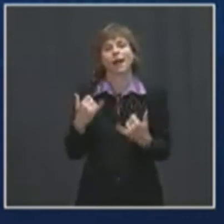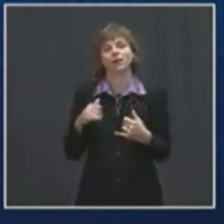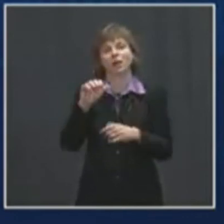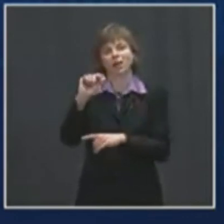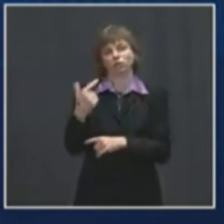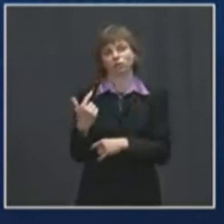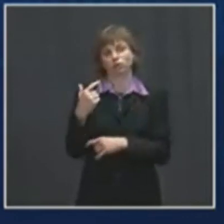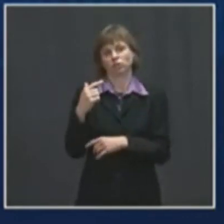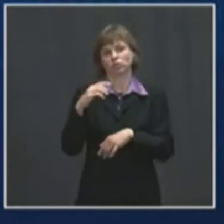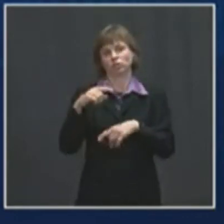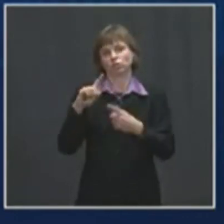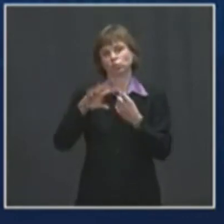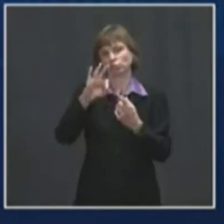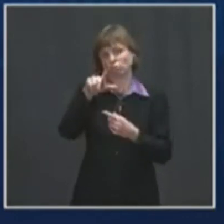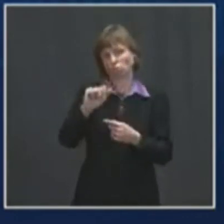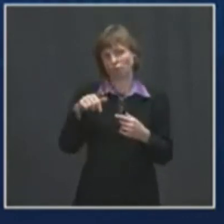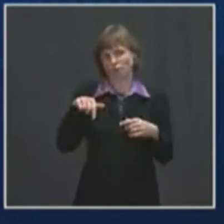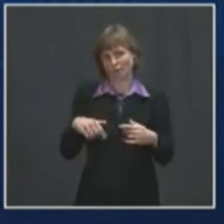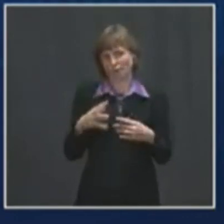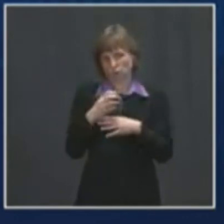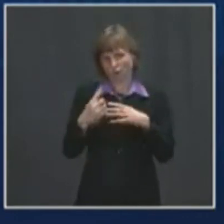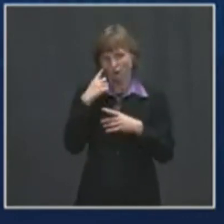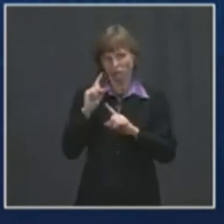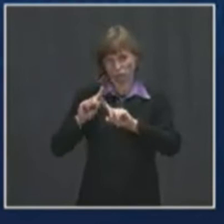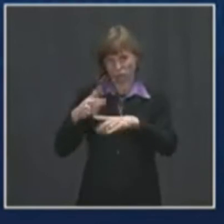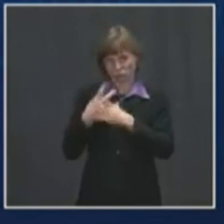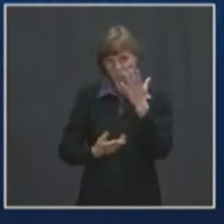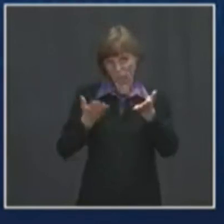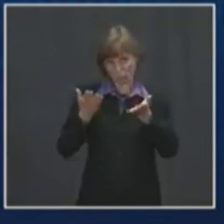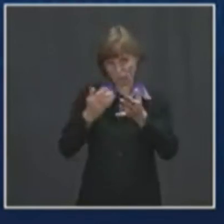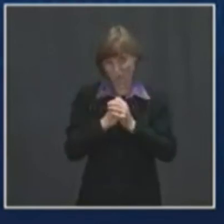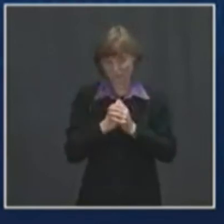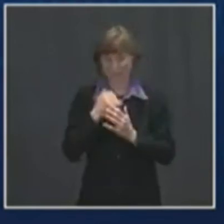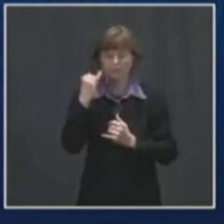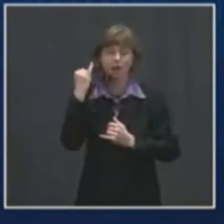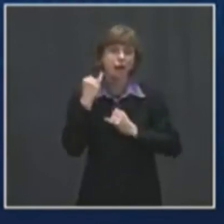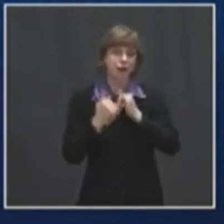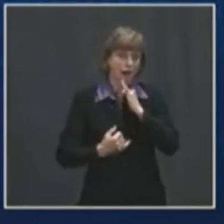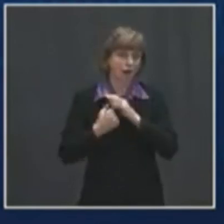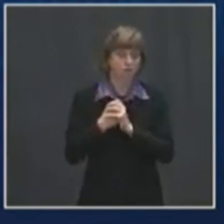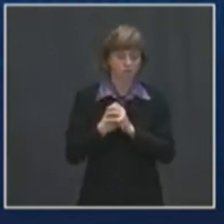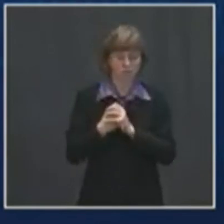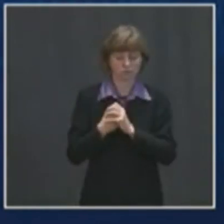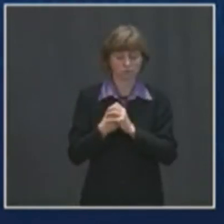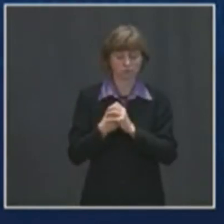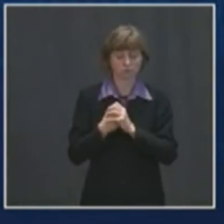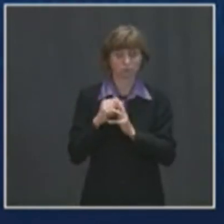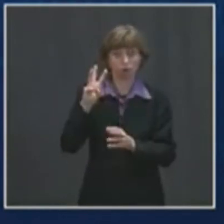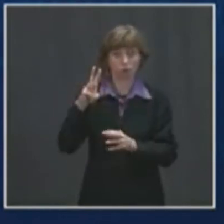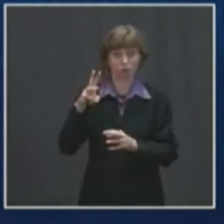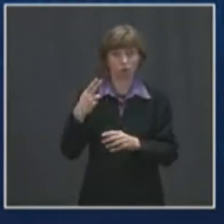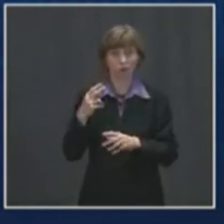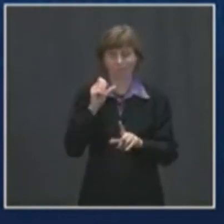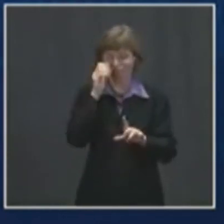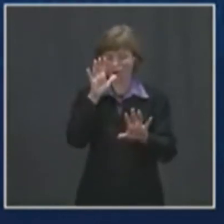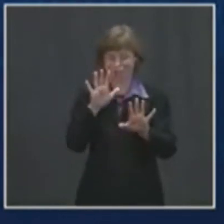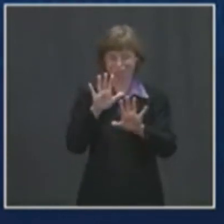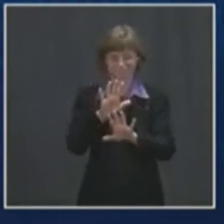this weekend to attend both services. Last item, tomorrow the White House, and I have a week